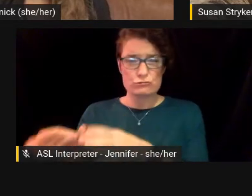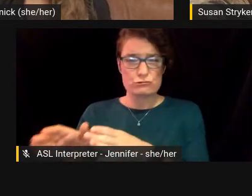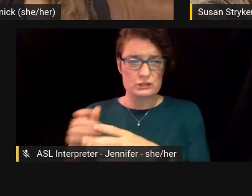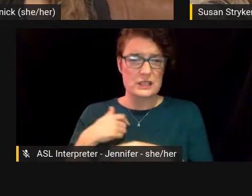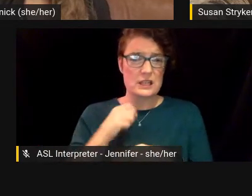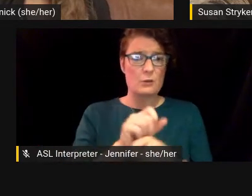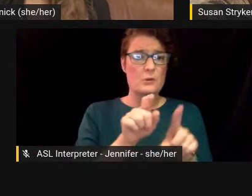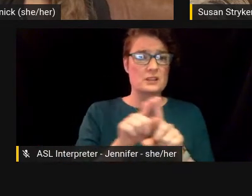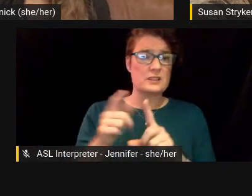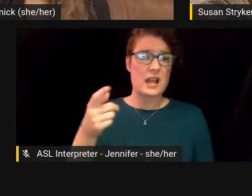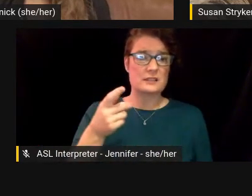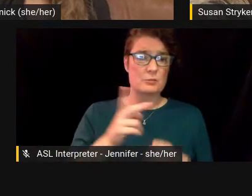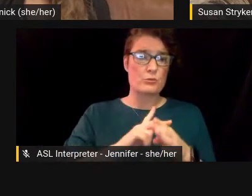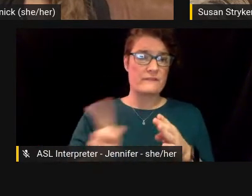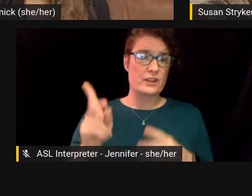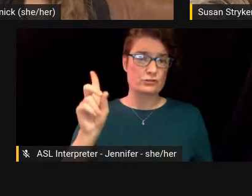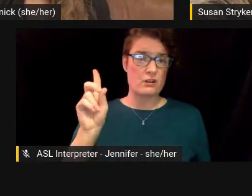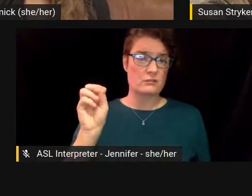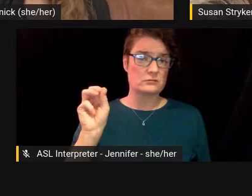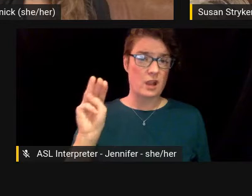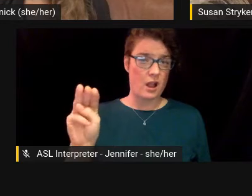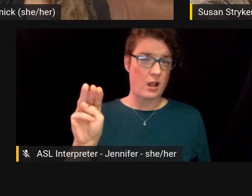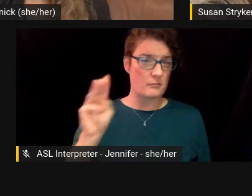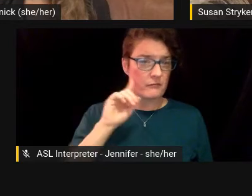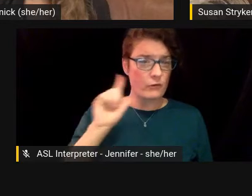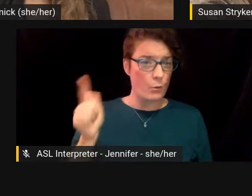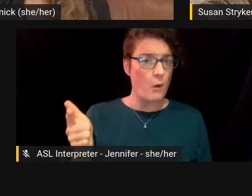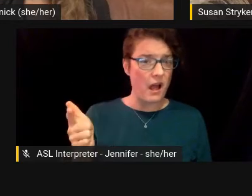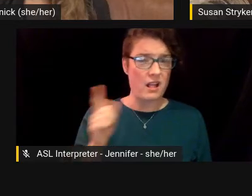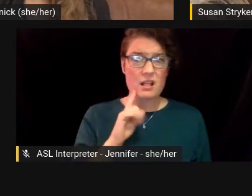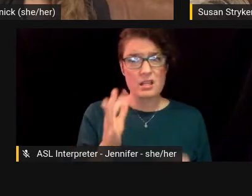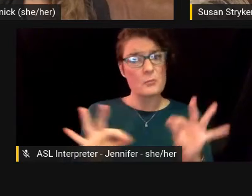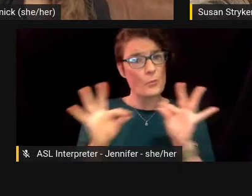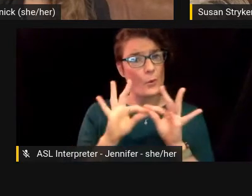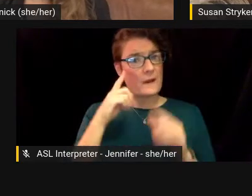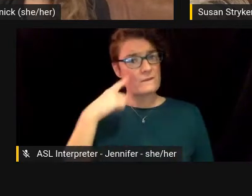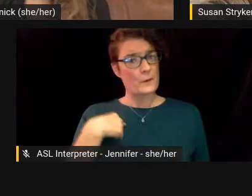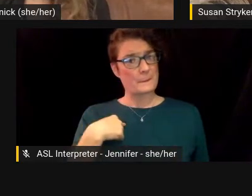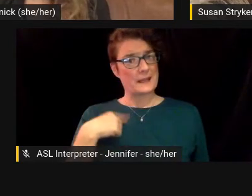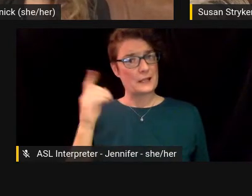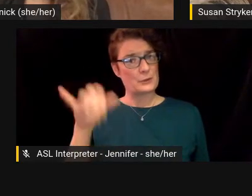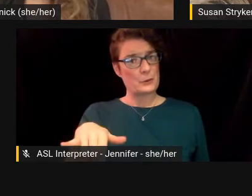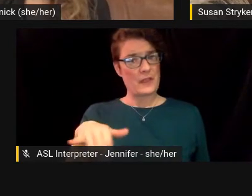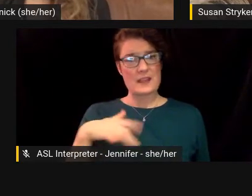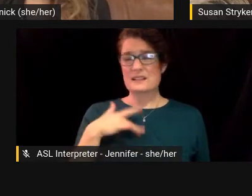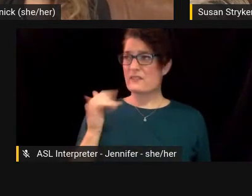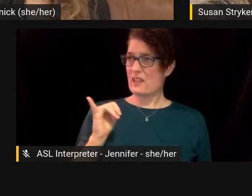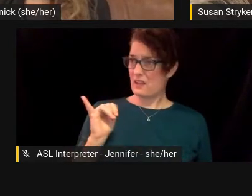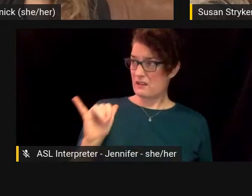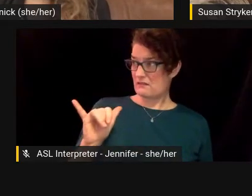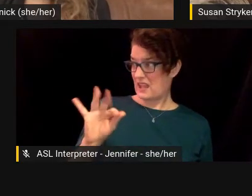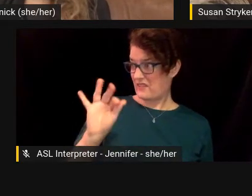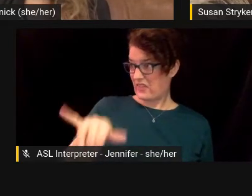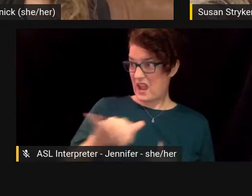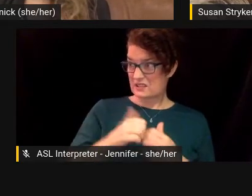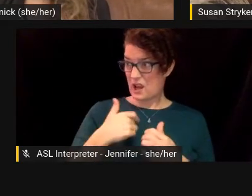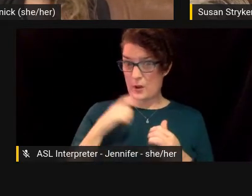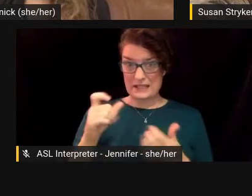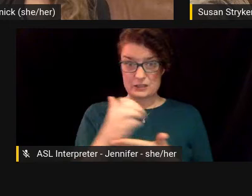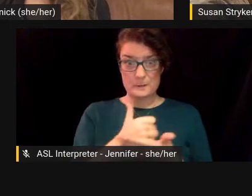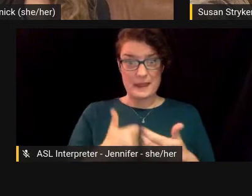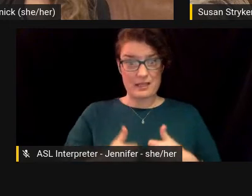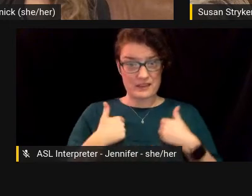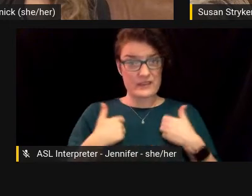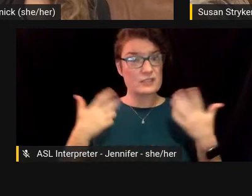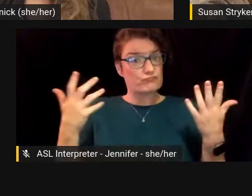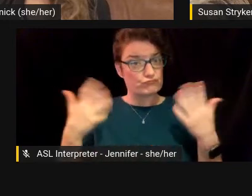as a pro dom for a while and it was really important for me to do that because I thought, you know, it's like, if this is what I need to do to make a living, I just sort of need